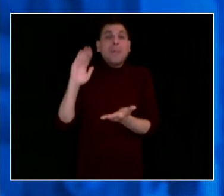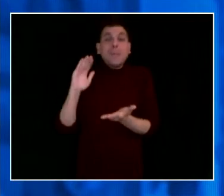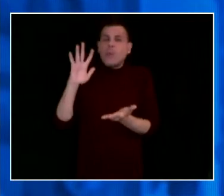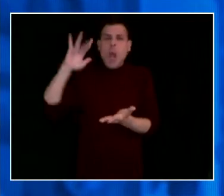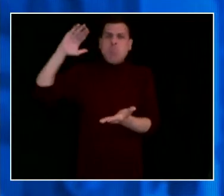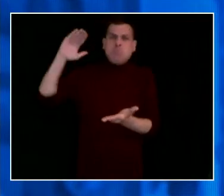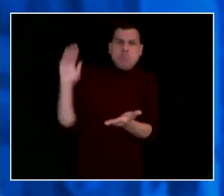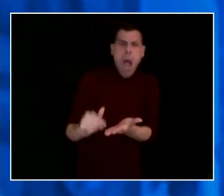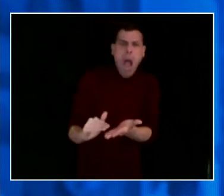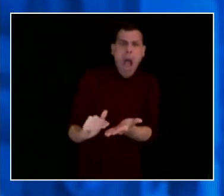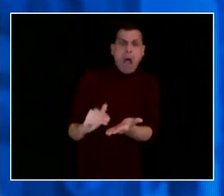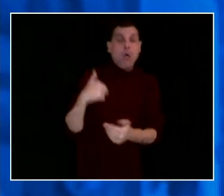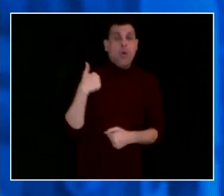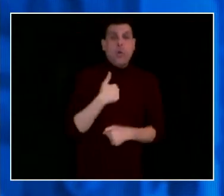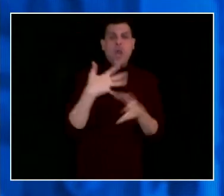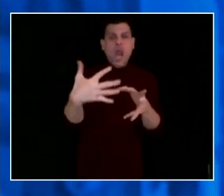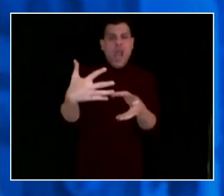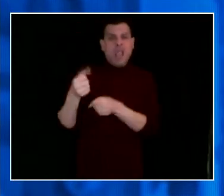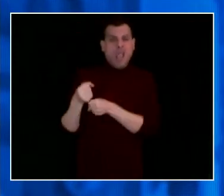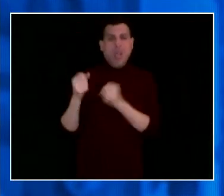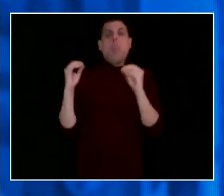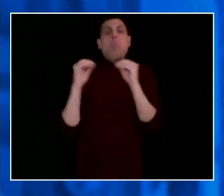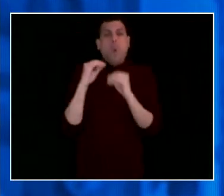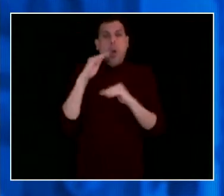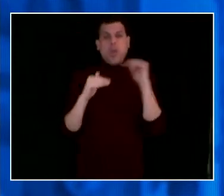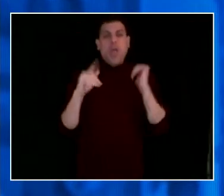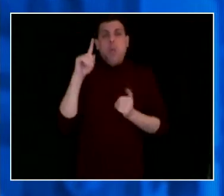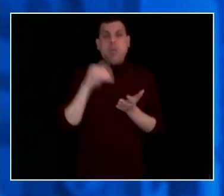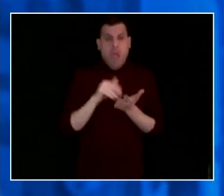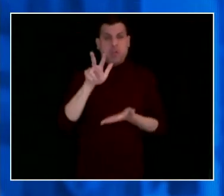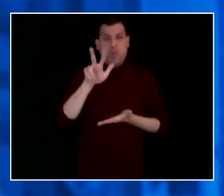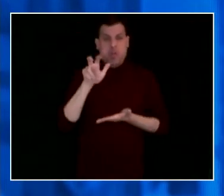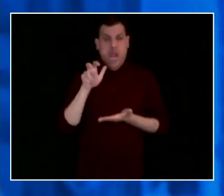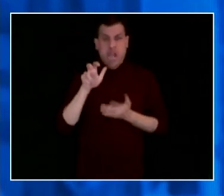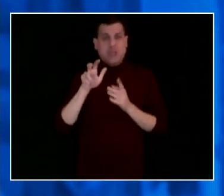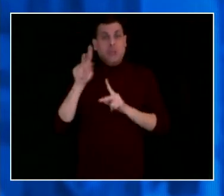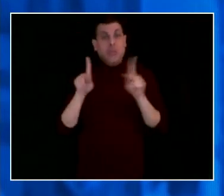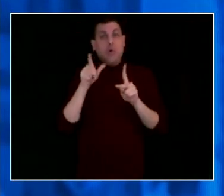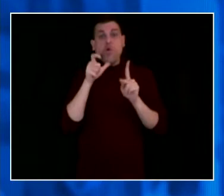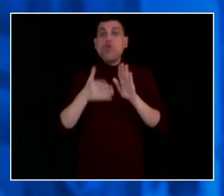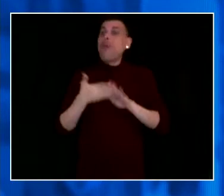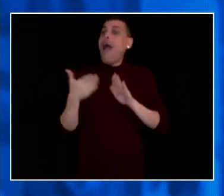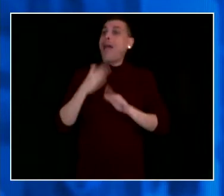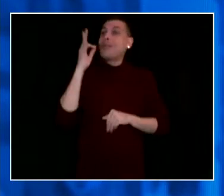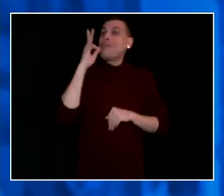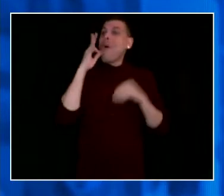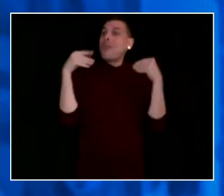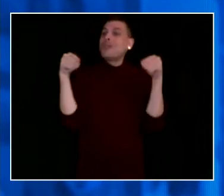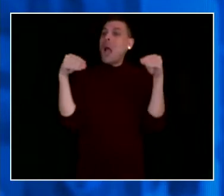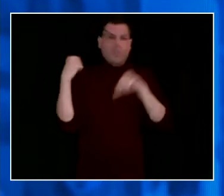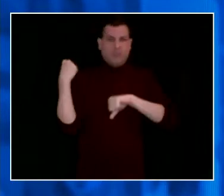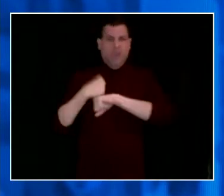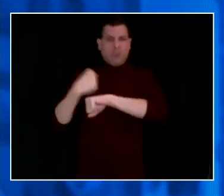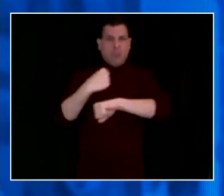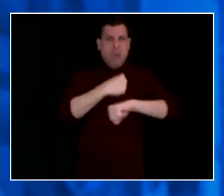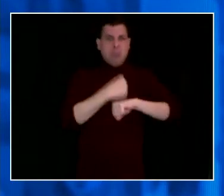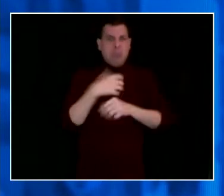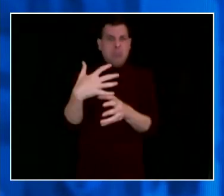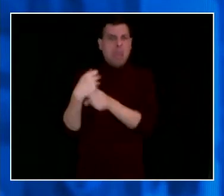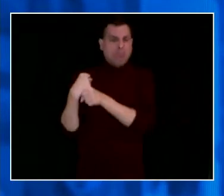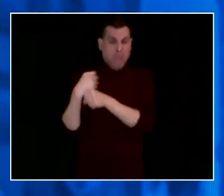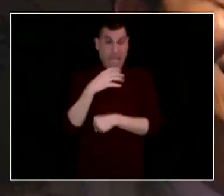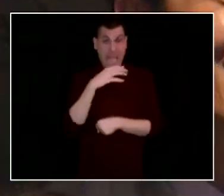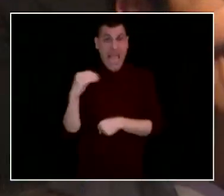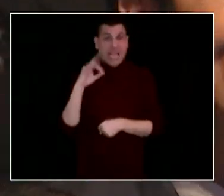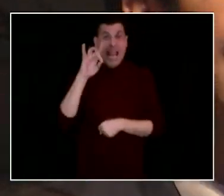than 1,300 illegal smoke shops, good job, Sheriff Miranda, and seized over 80,000 ghost